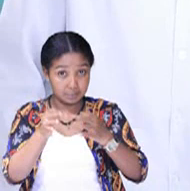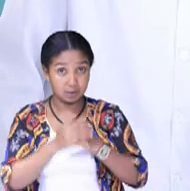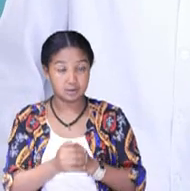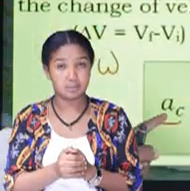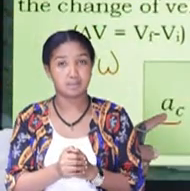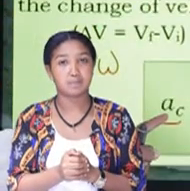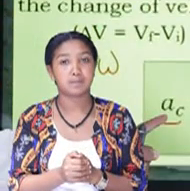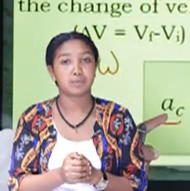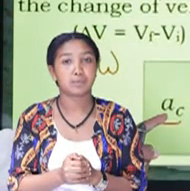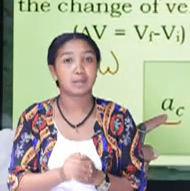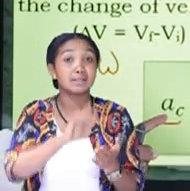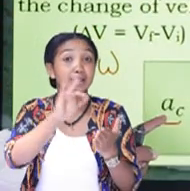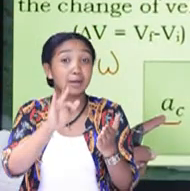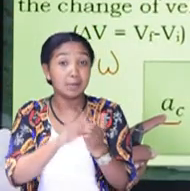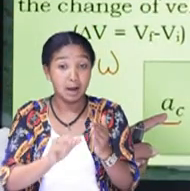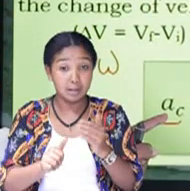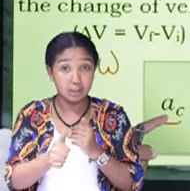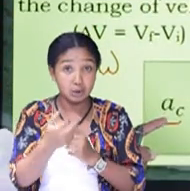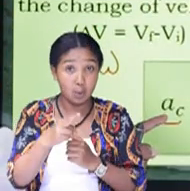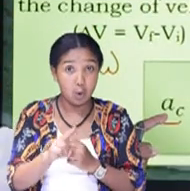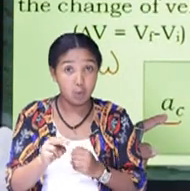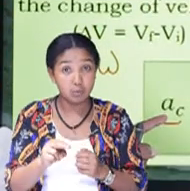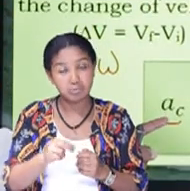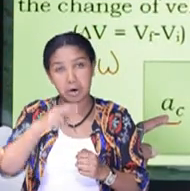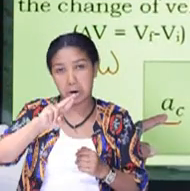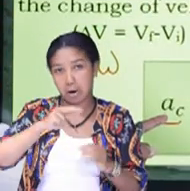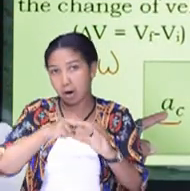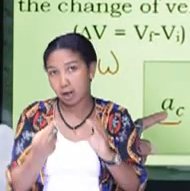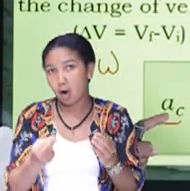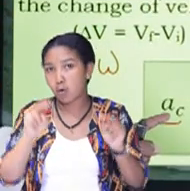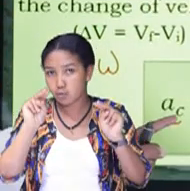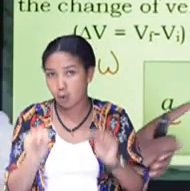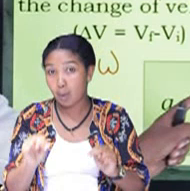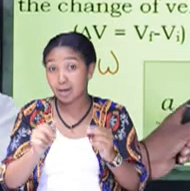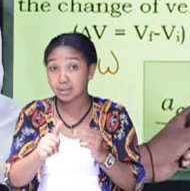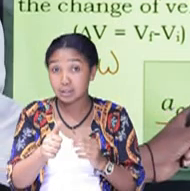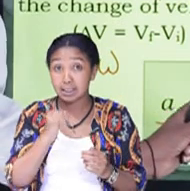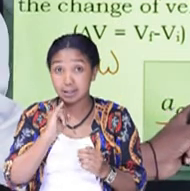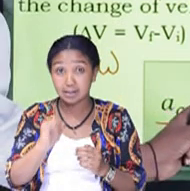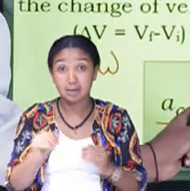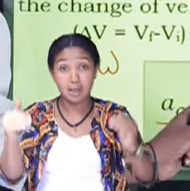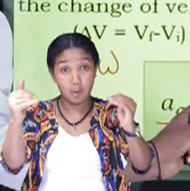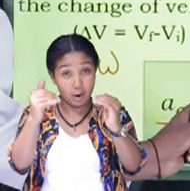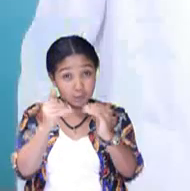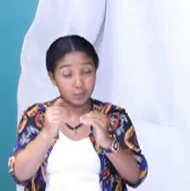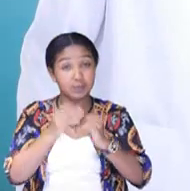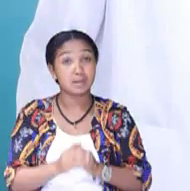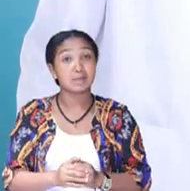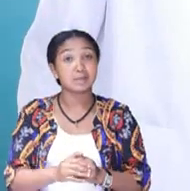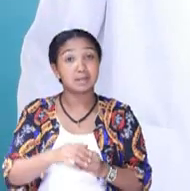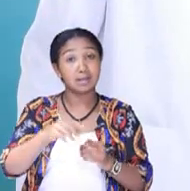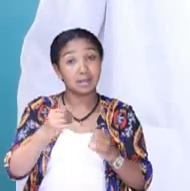expression. Centripetal acceleration, or call it radial acceleration or normal acceleration, is equals to